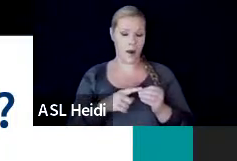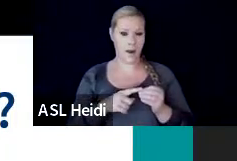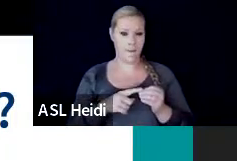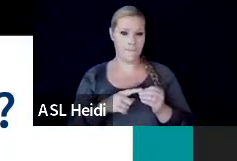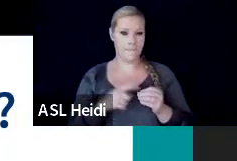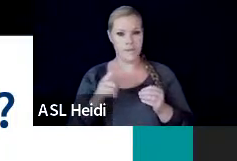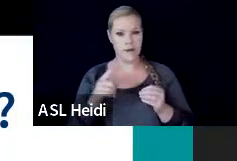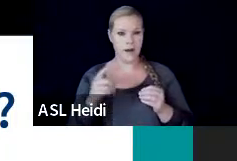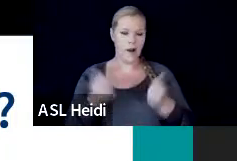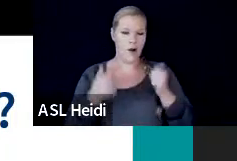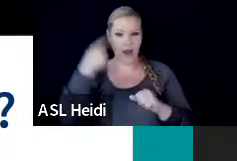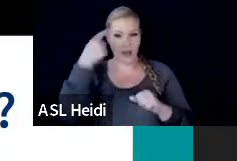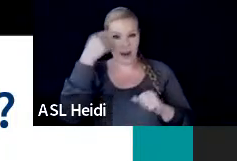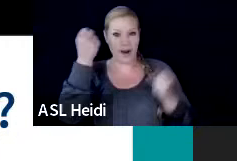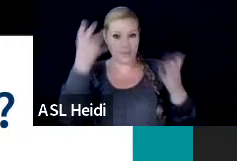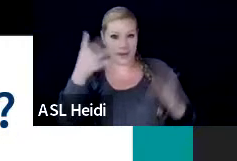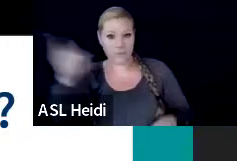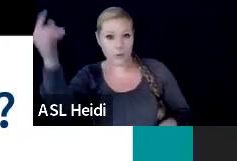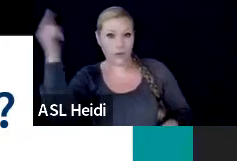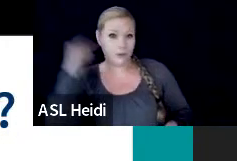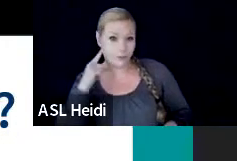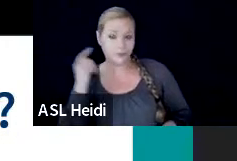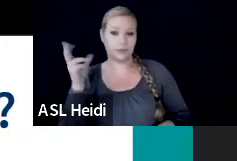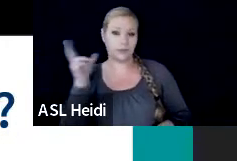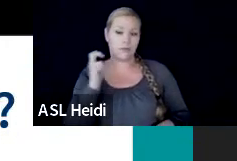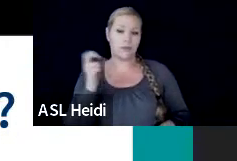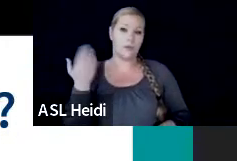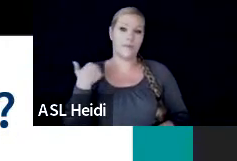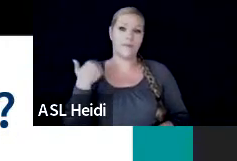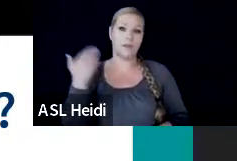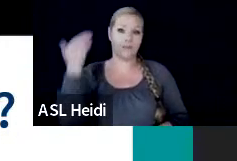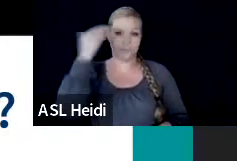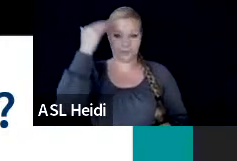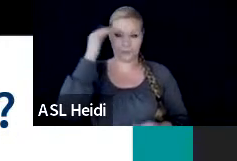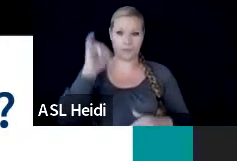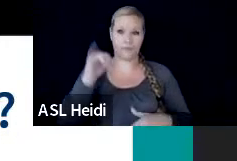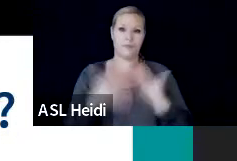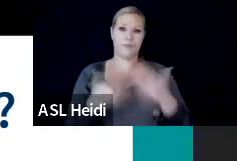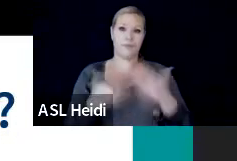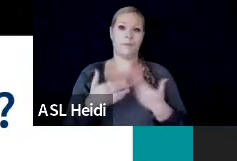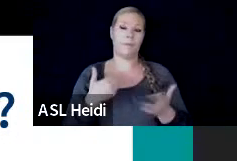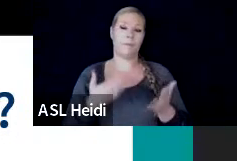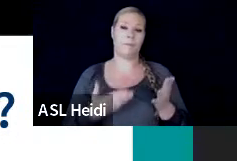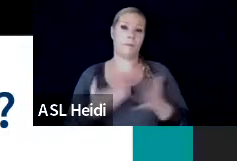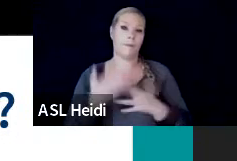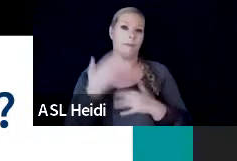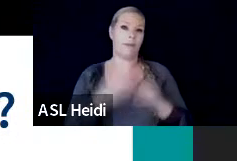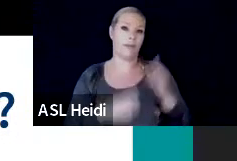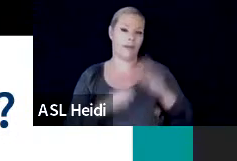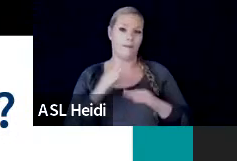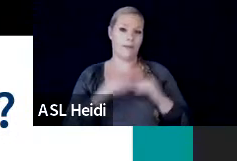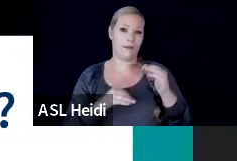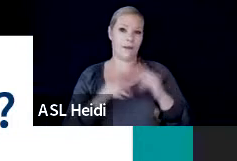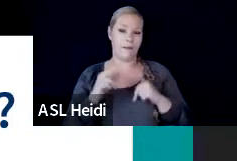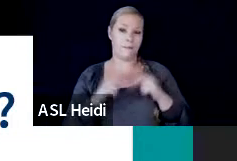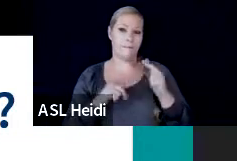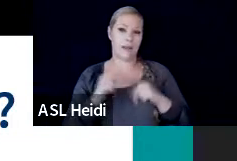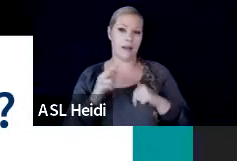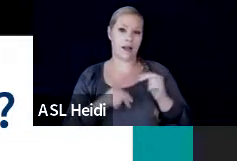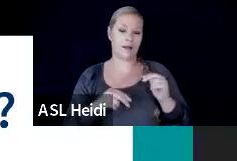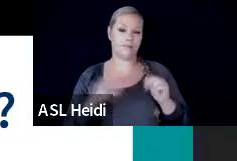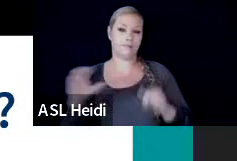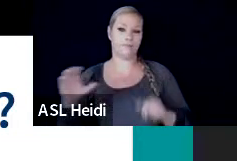which I think a lot of you have heard of, the process we're going through to develop a community benefits agreement, or